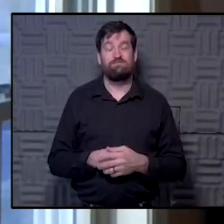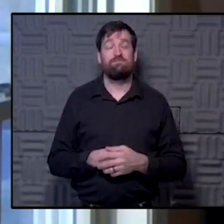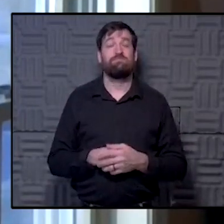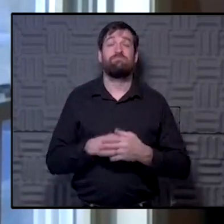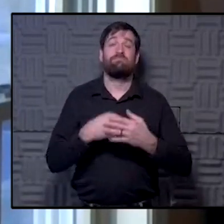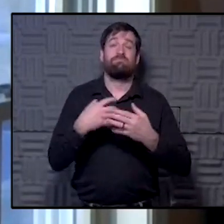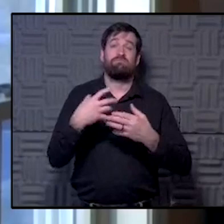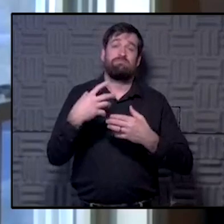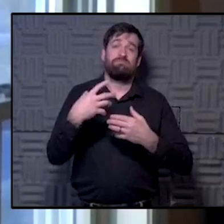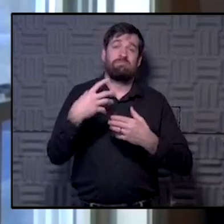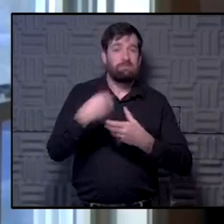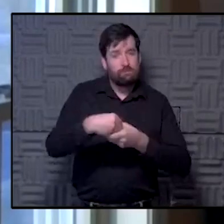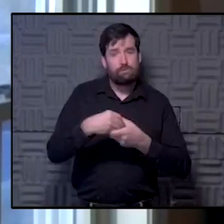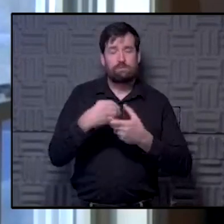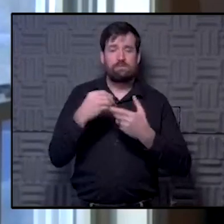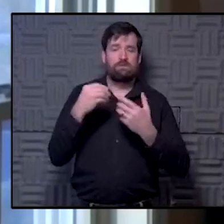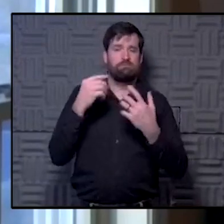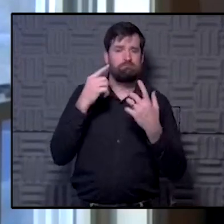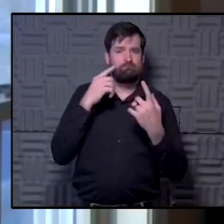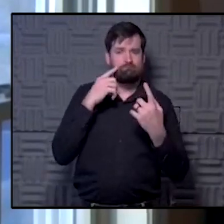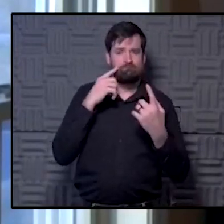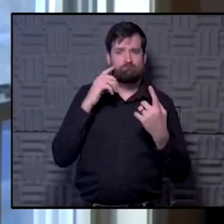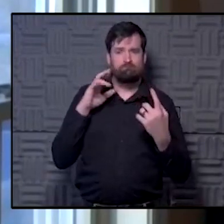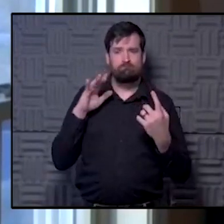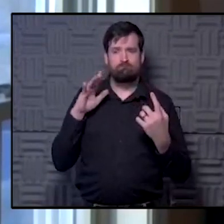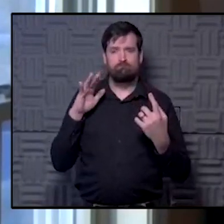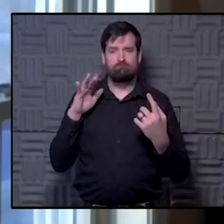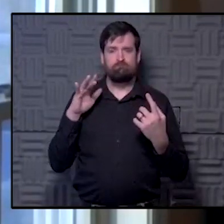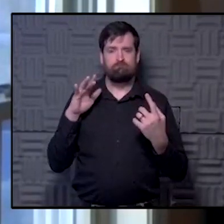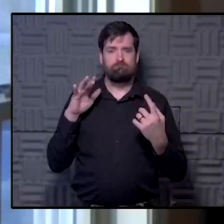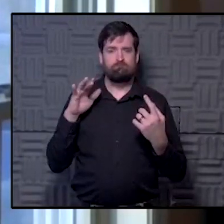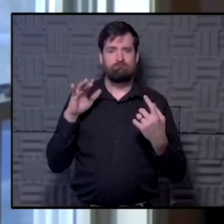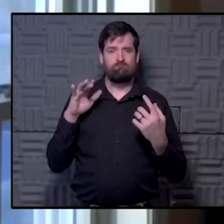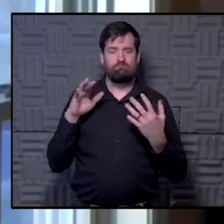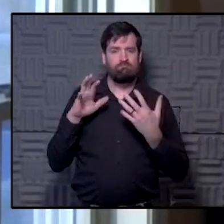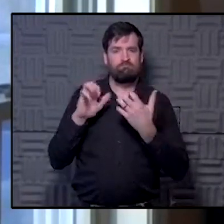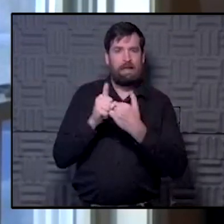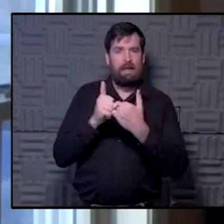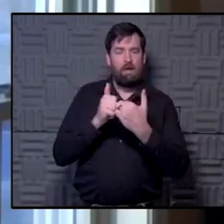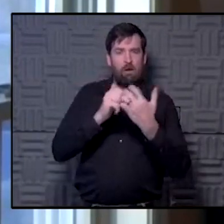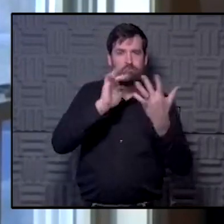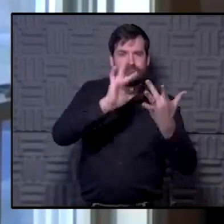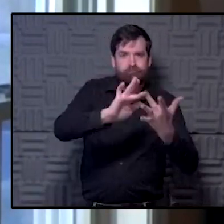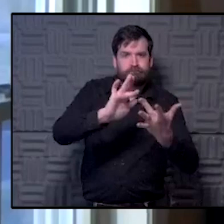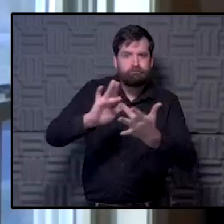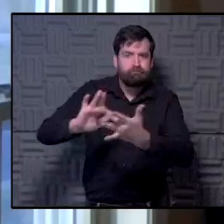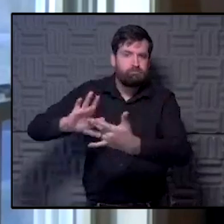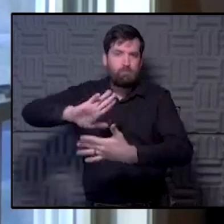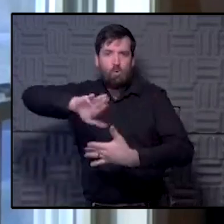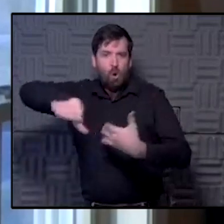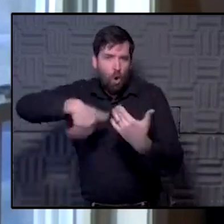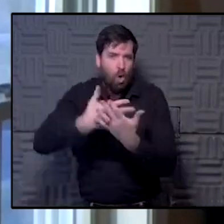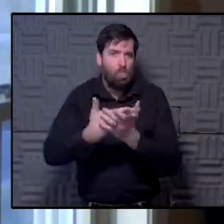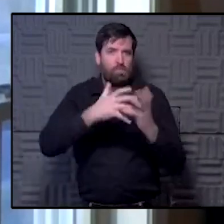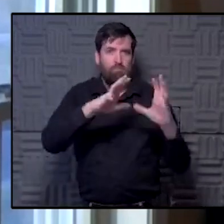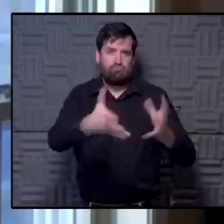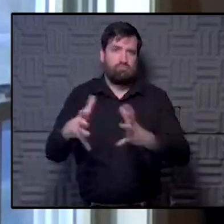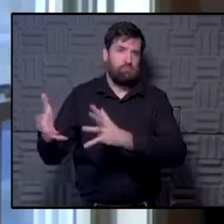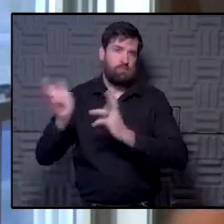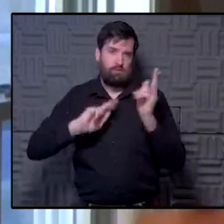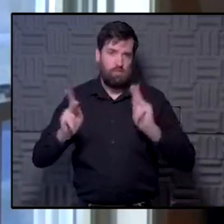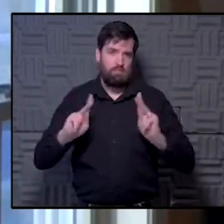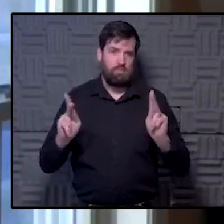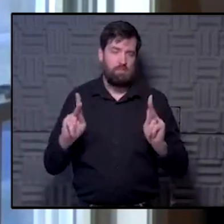including really, trying to think about how we reach all populations with the messages that we need to. And some of that